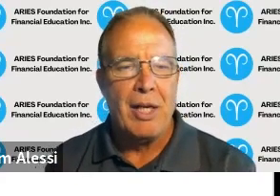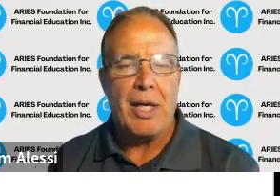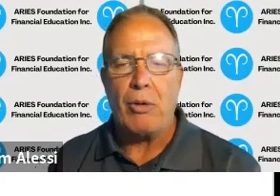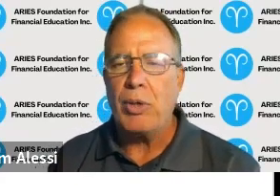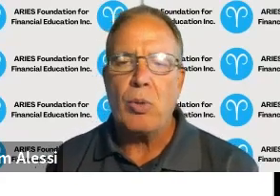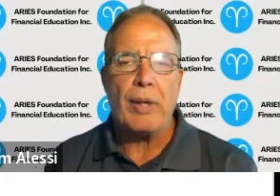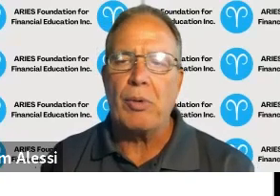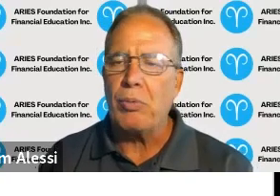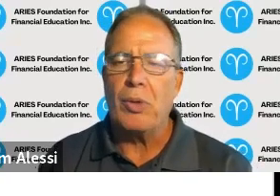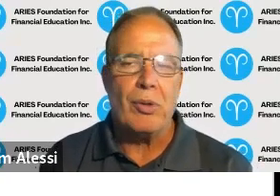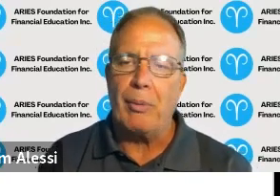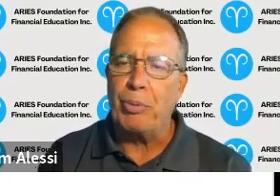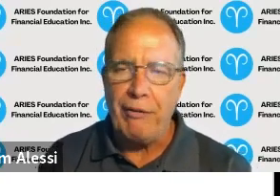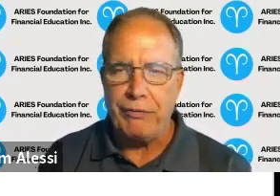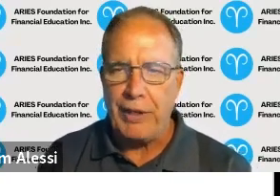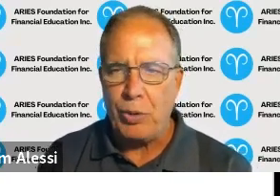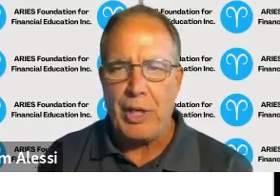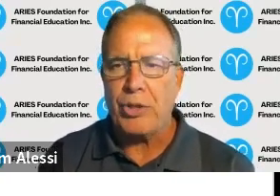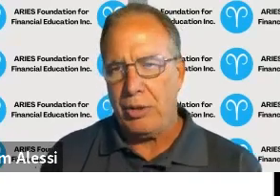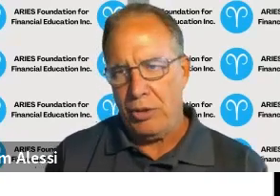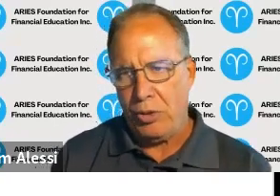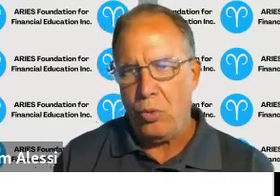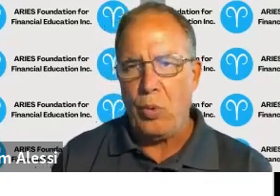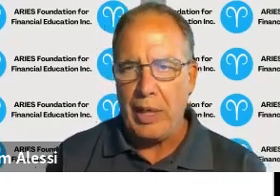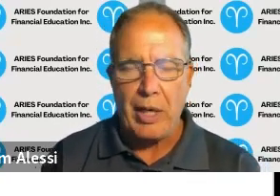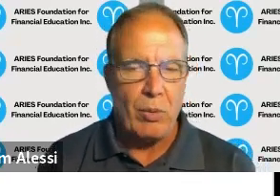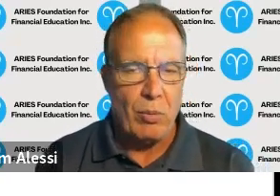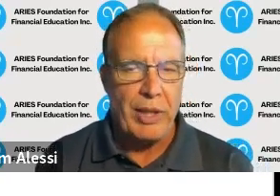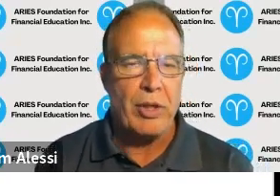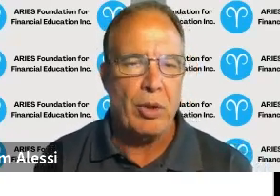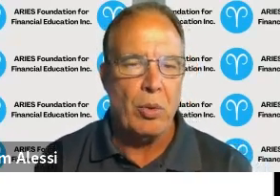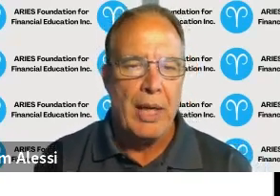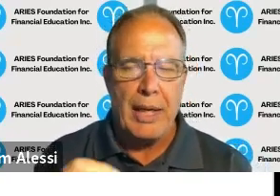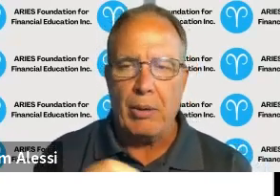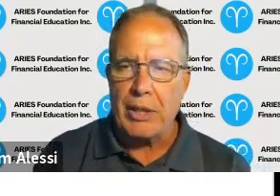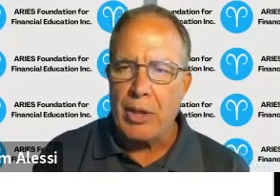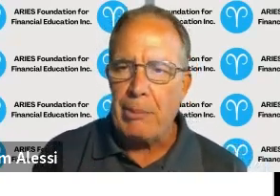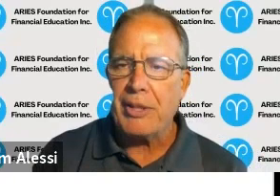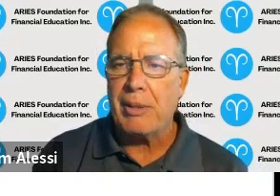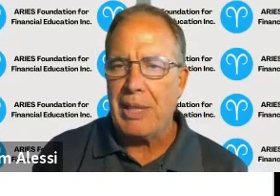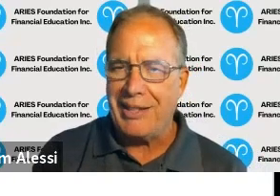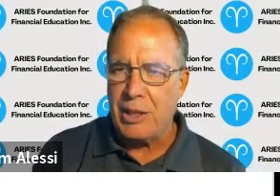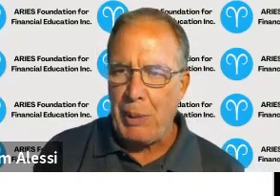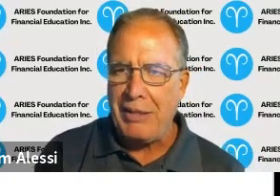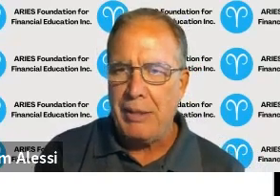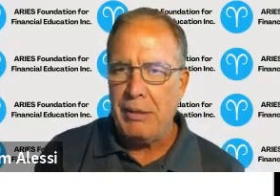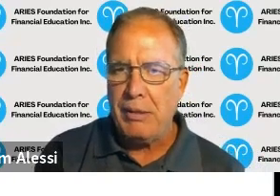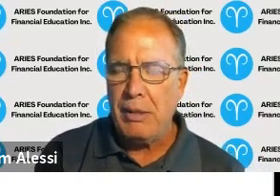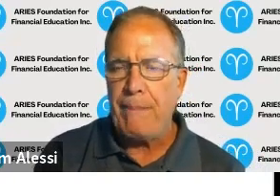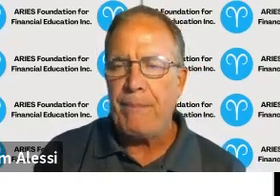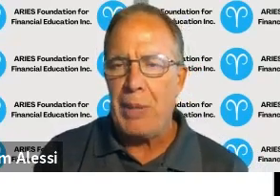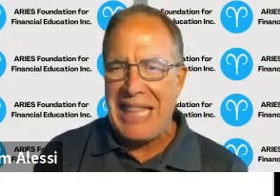second. Real quick, we'll do a brief introduction to who we are, what we do. We're going to talk about some of the